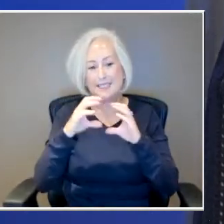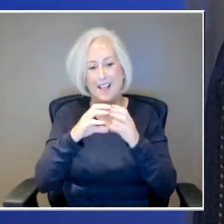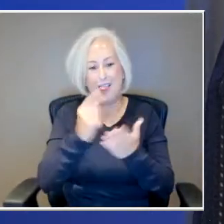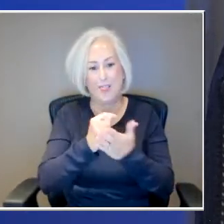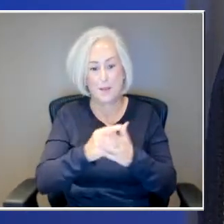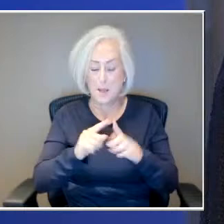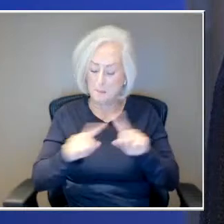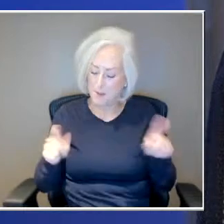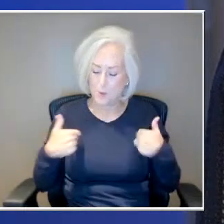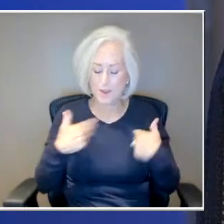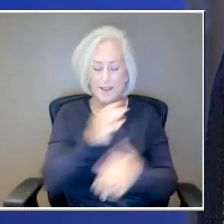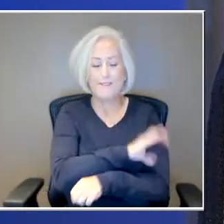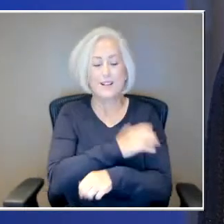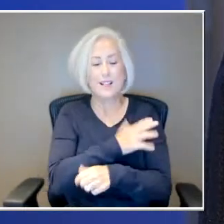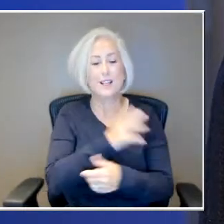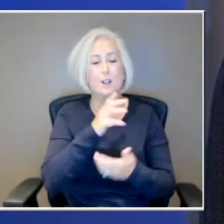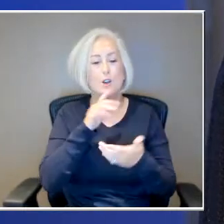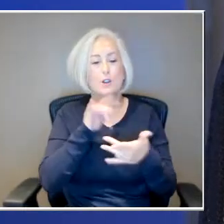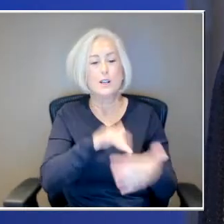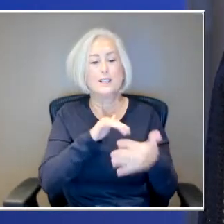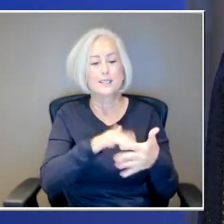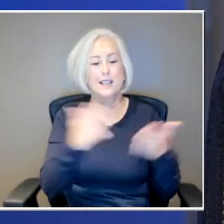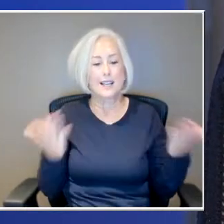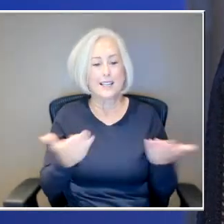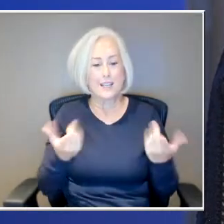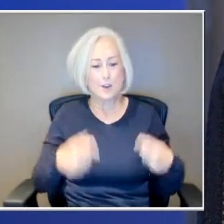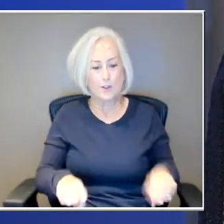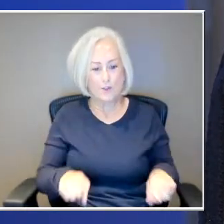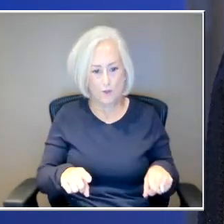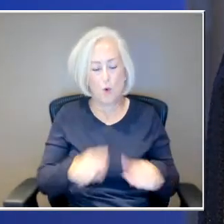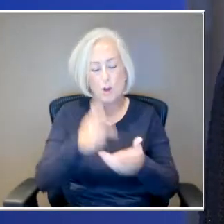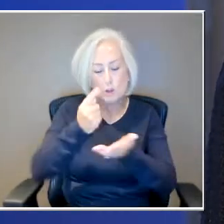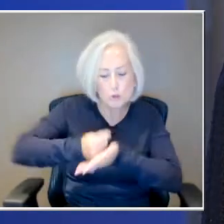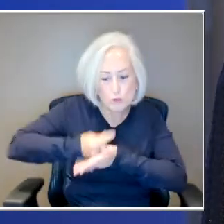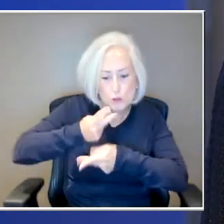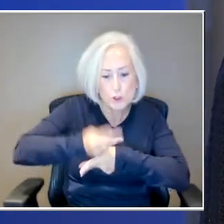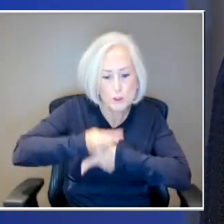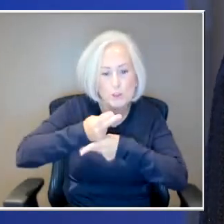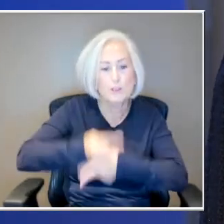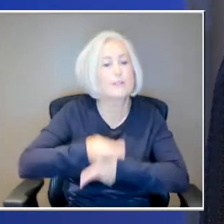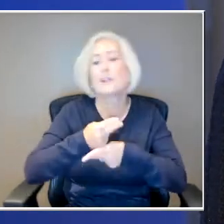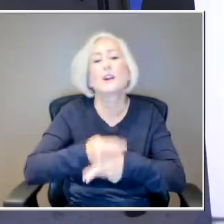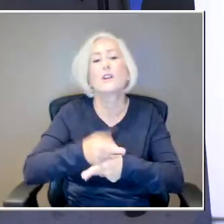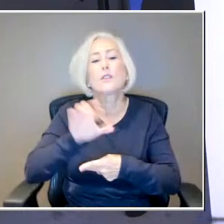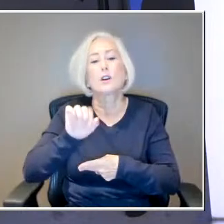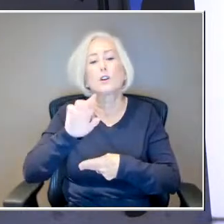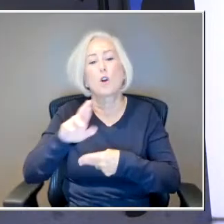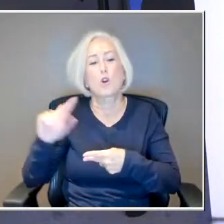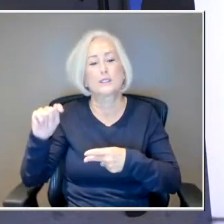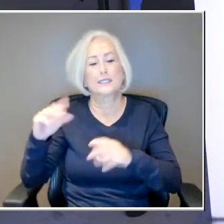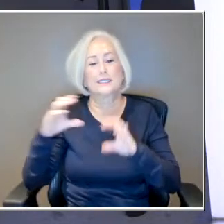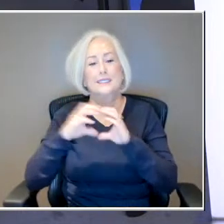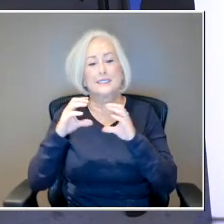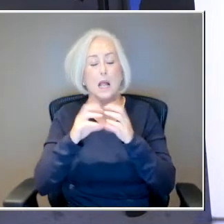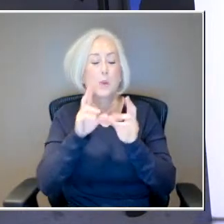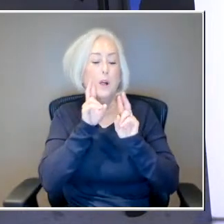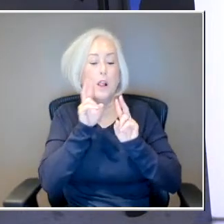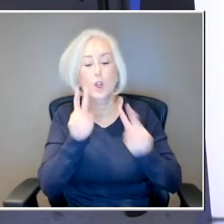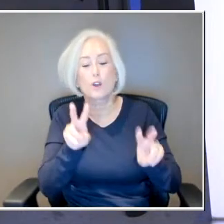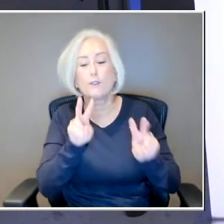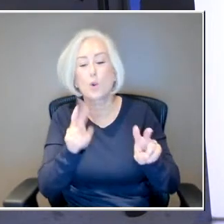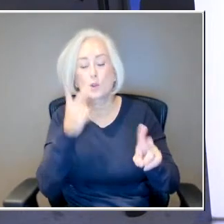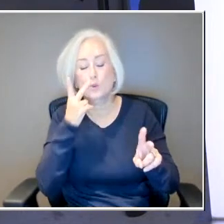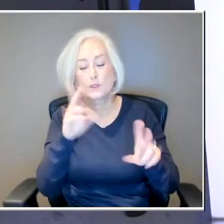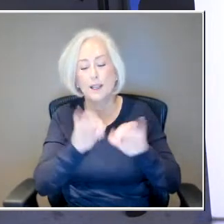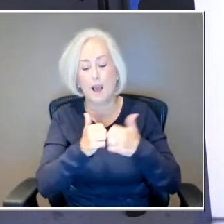for the treatment of autoimmune disorders, and we're looking forward to seeing how those pan out. Marcia wants to know, David